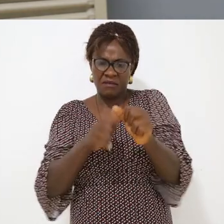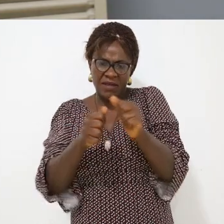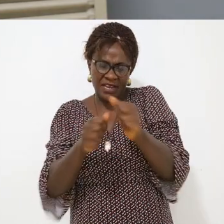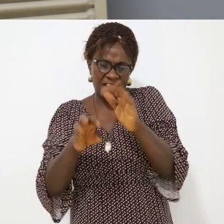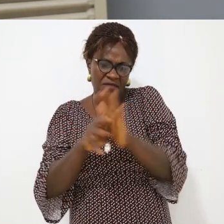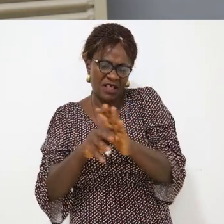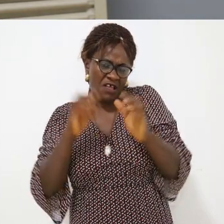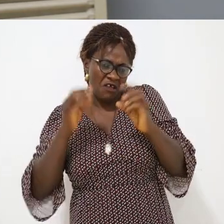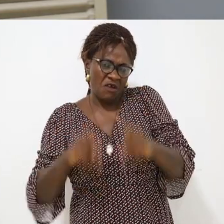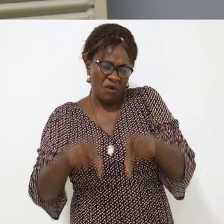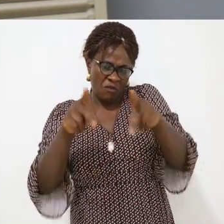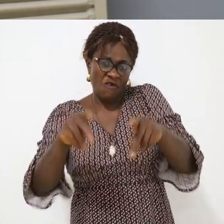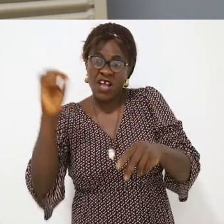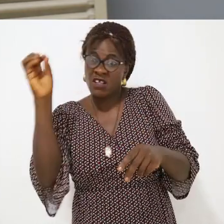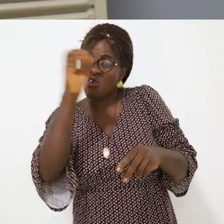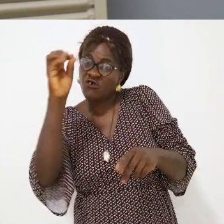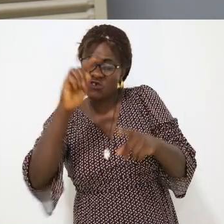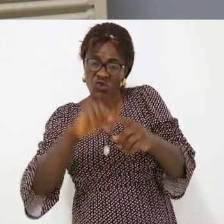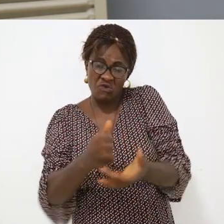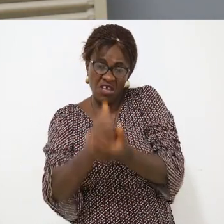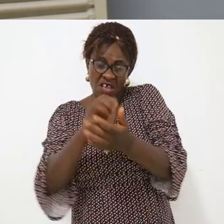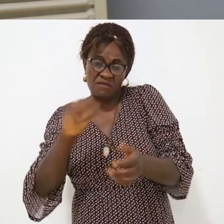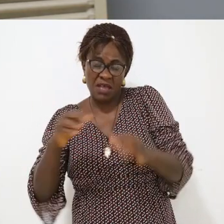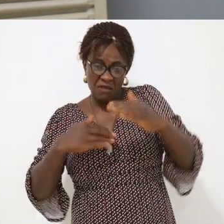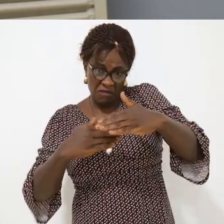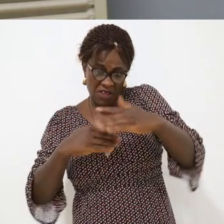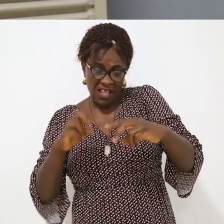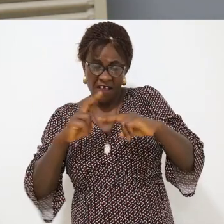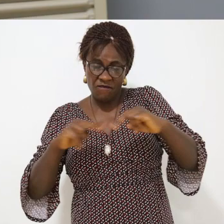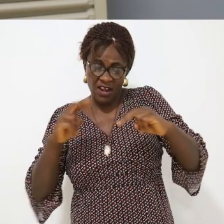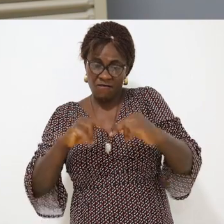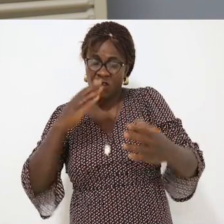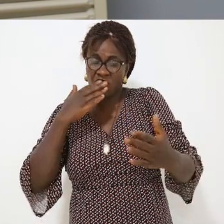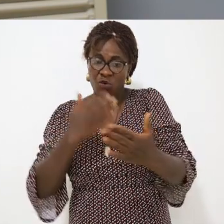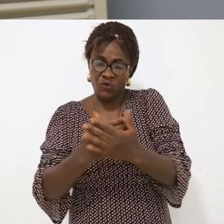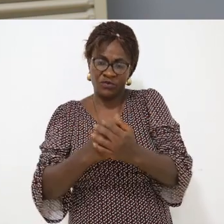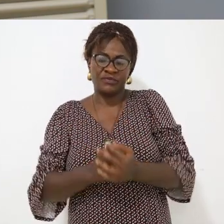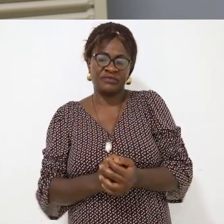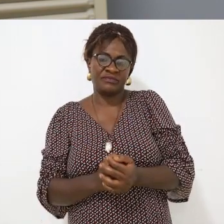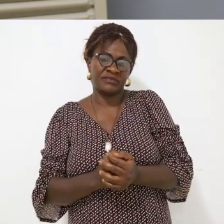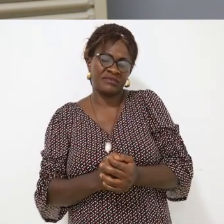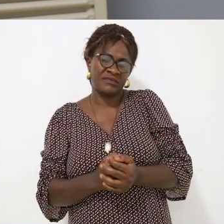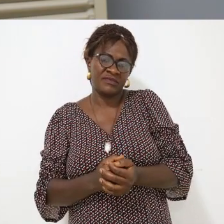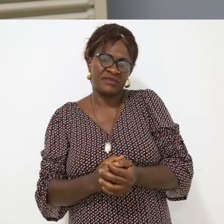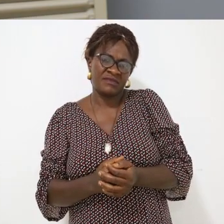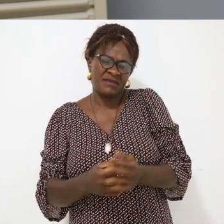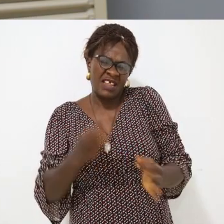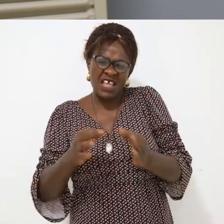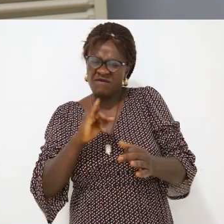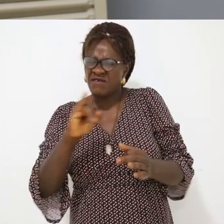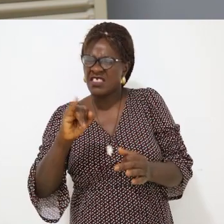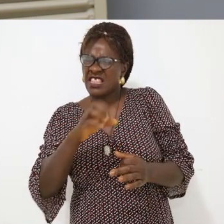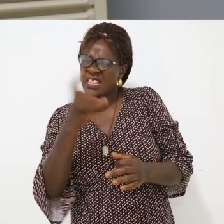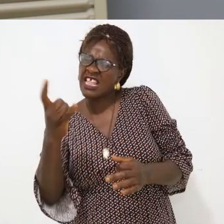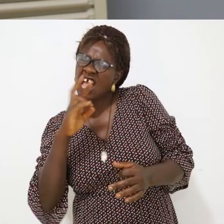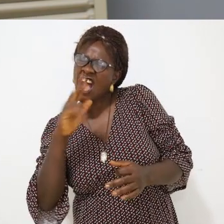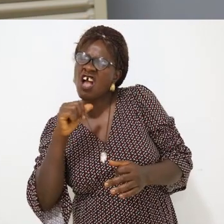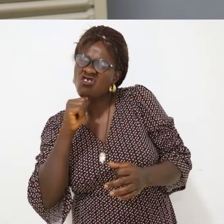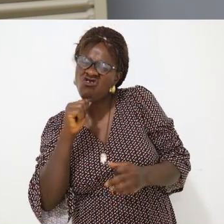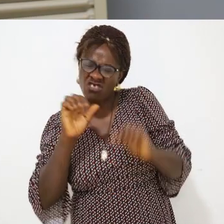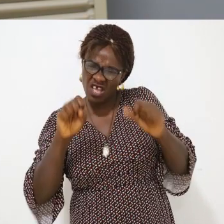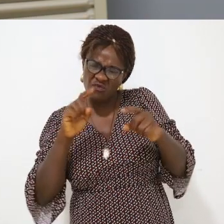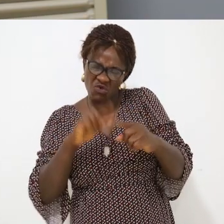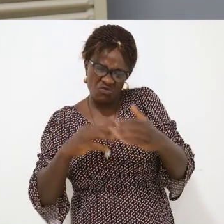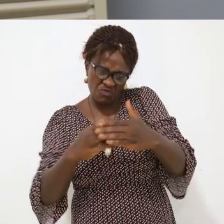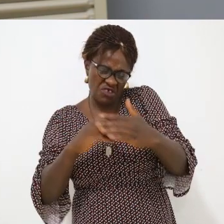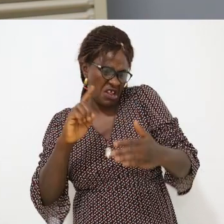example, oxygen to help them if they cannot breathe very well. When they are unable to breathe on their own,